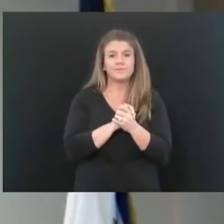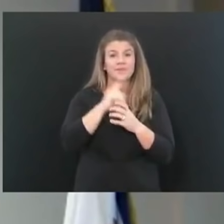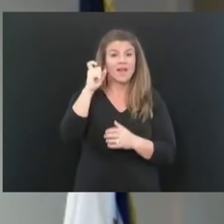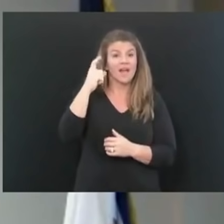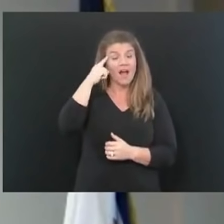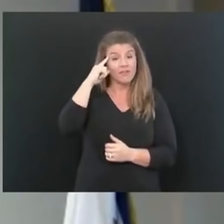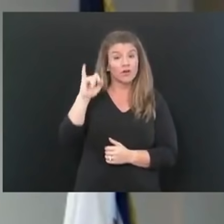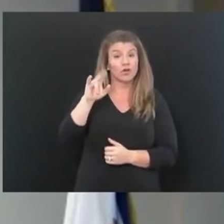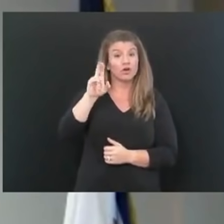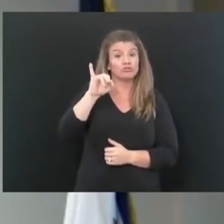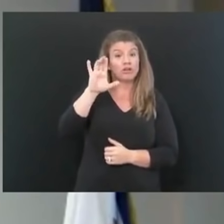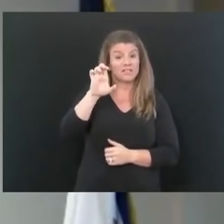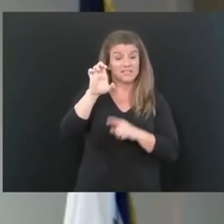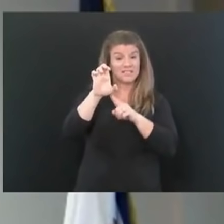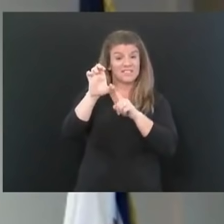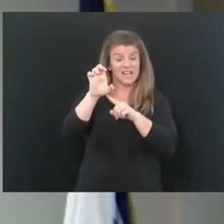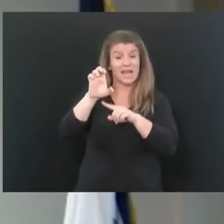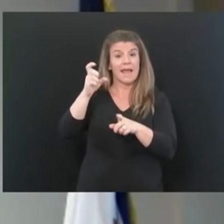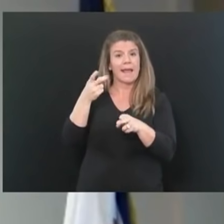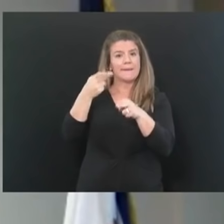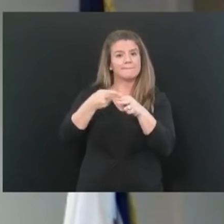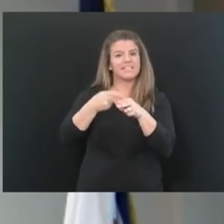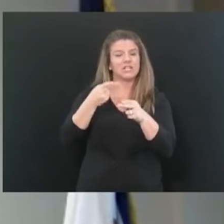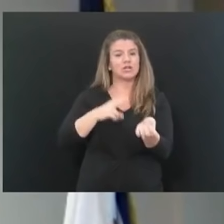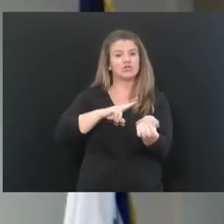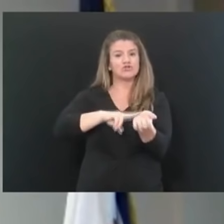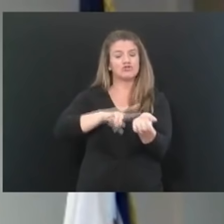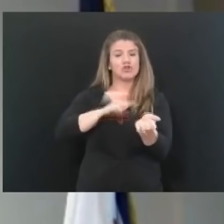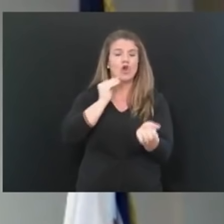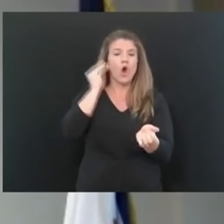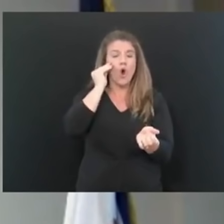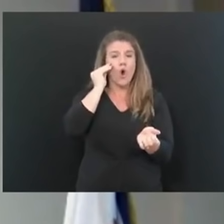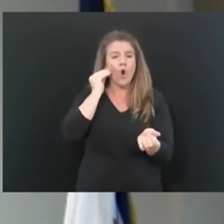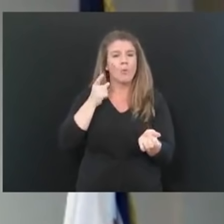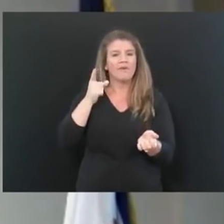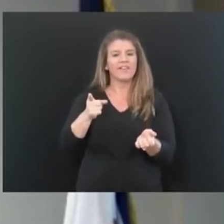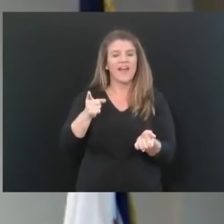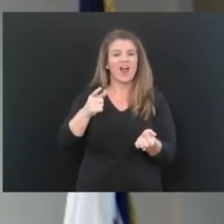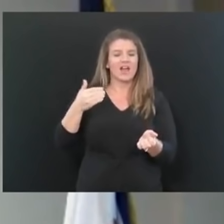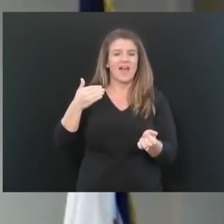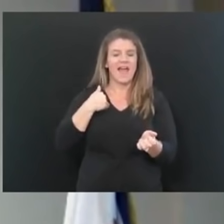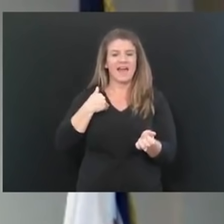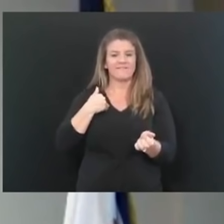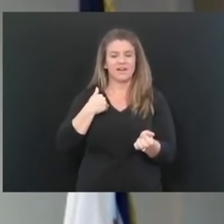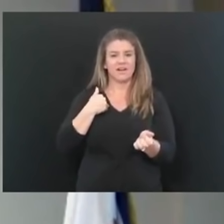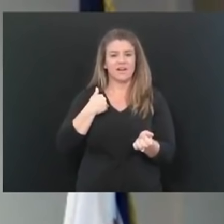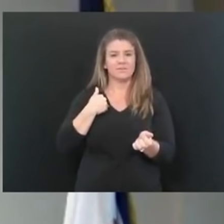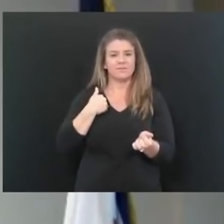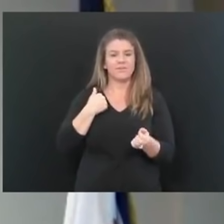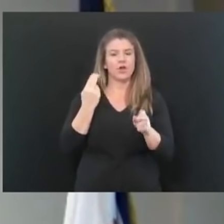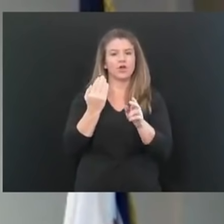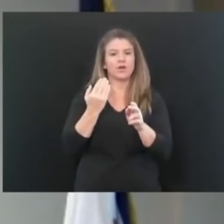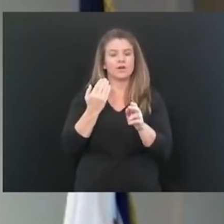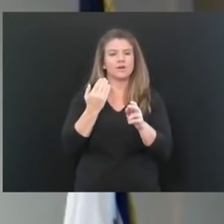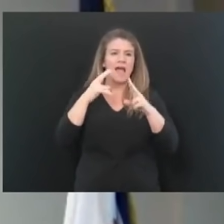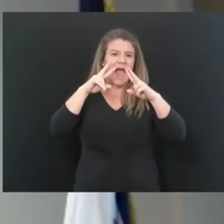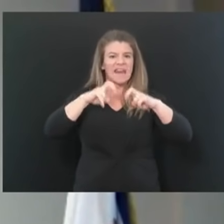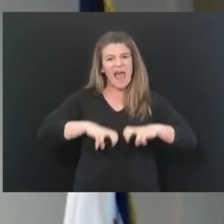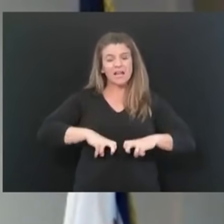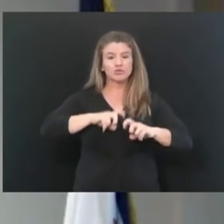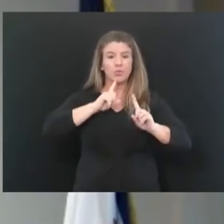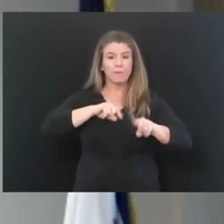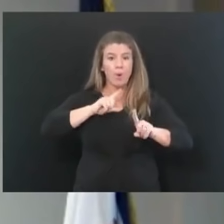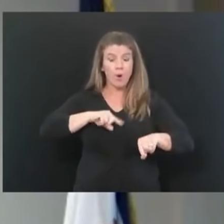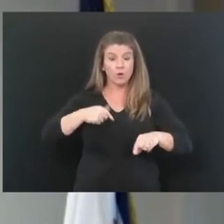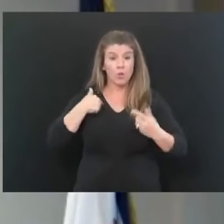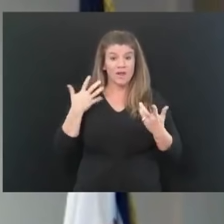Governor Justice mentioned the nursing homes, though, in terms of the analysis or the reports that